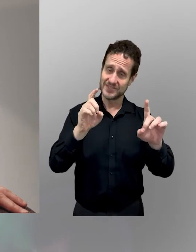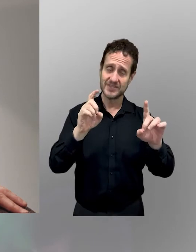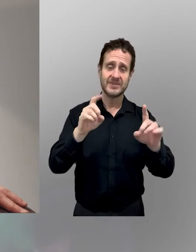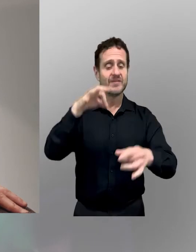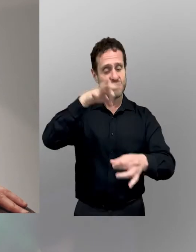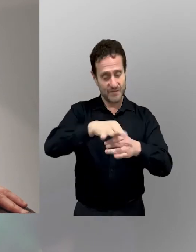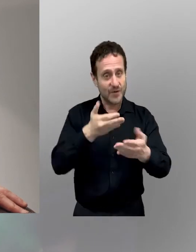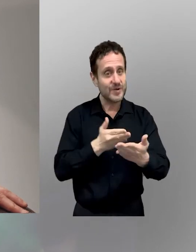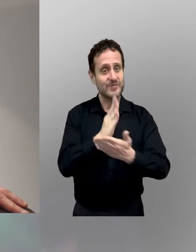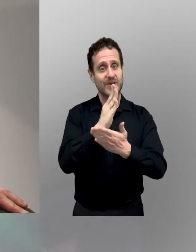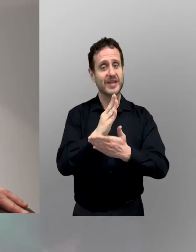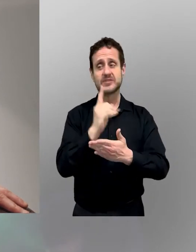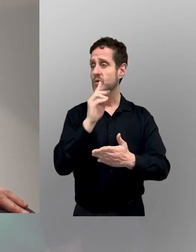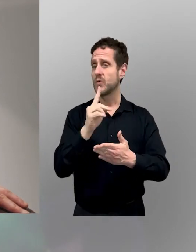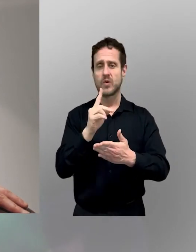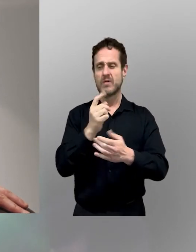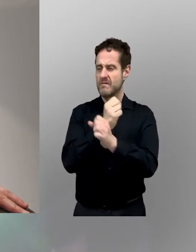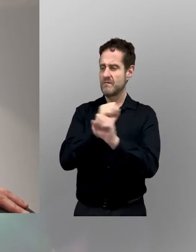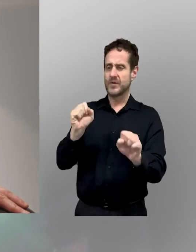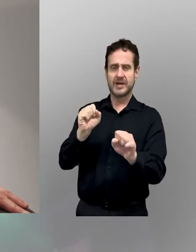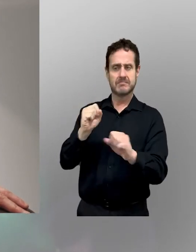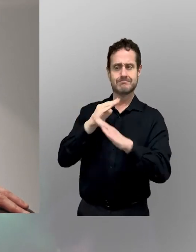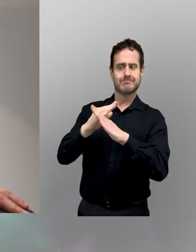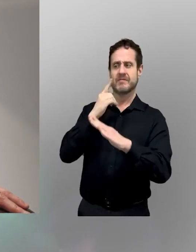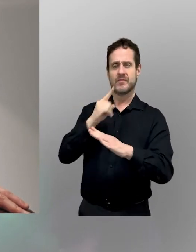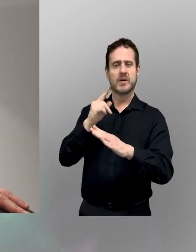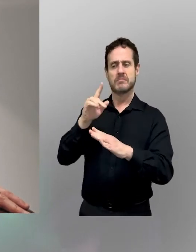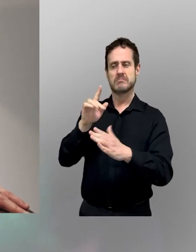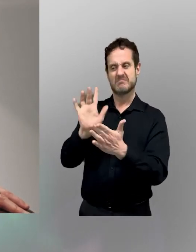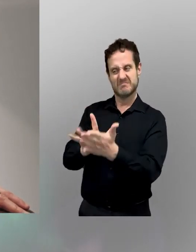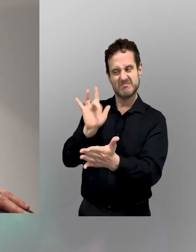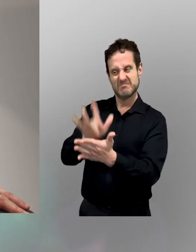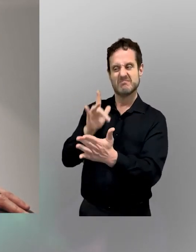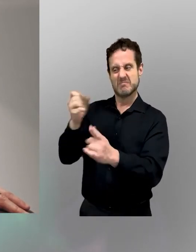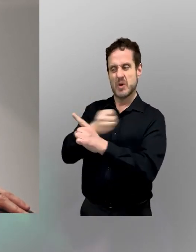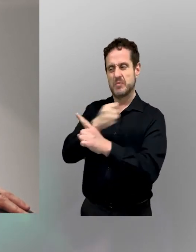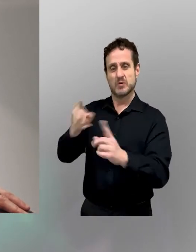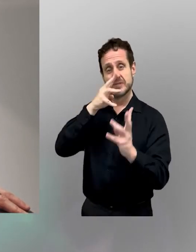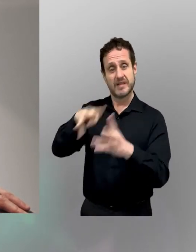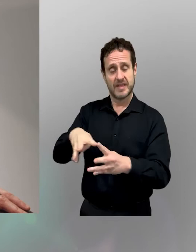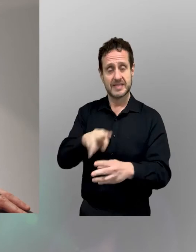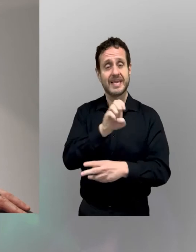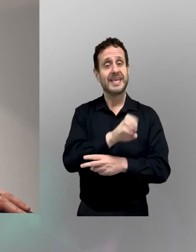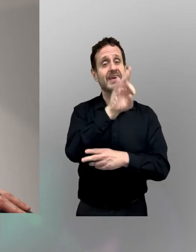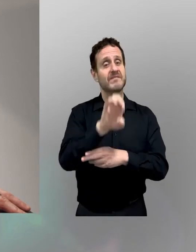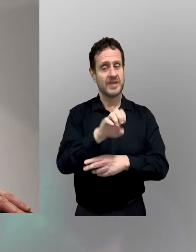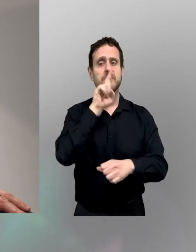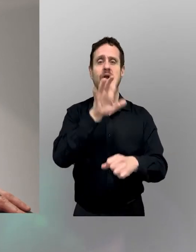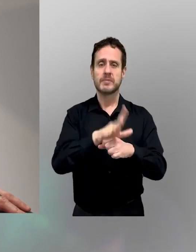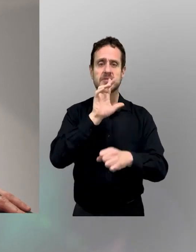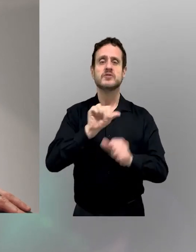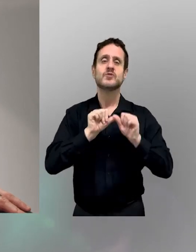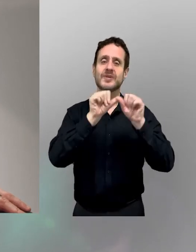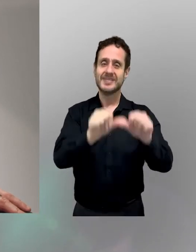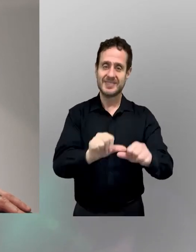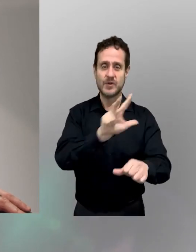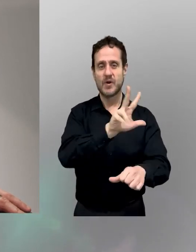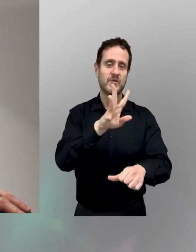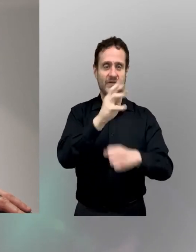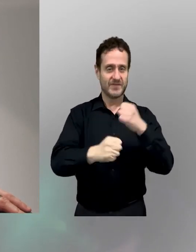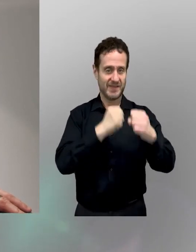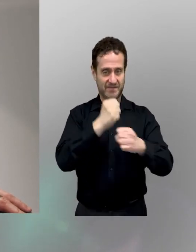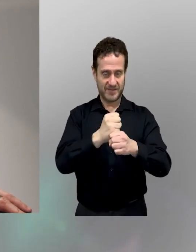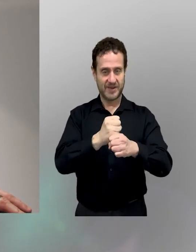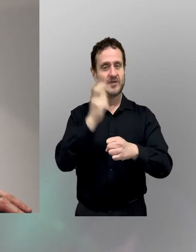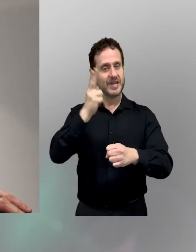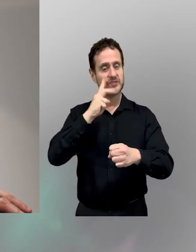appropriate education, voting rights, or freedom from abuse and neglect, Equip for Equality promises to build on its 35-year